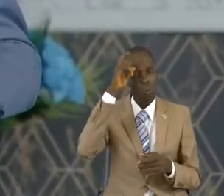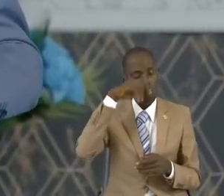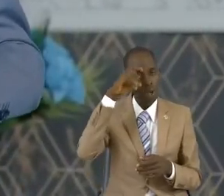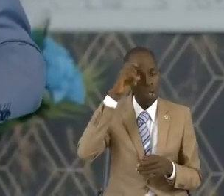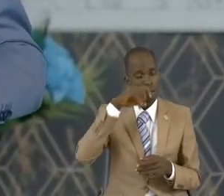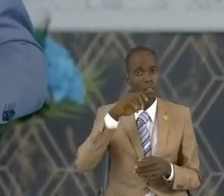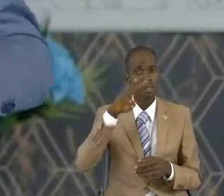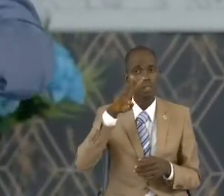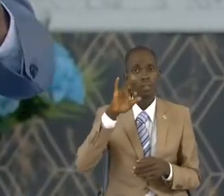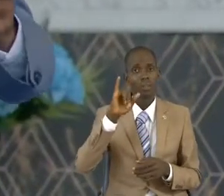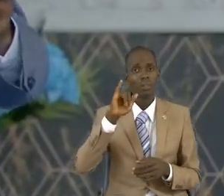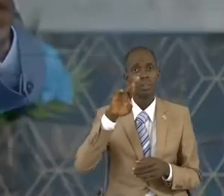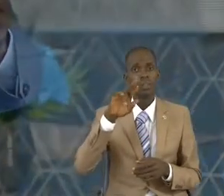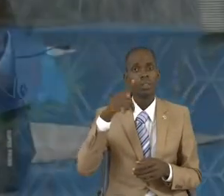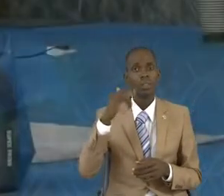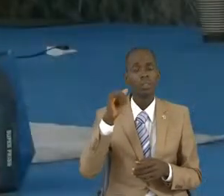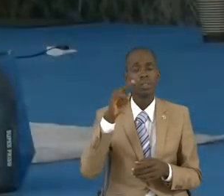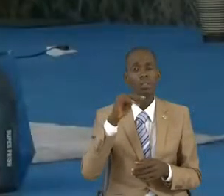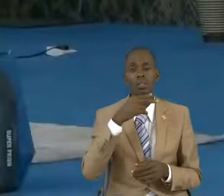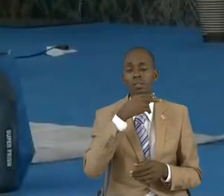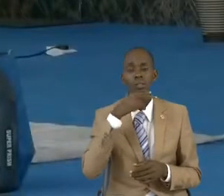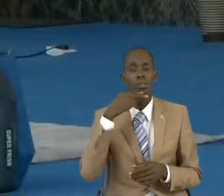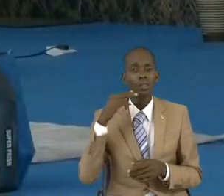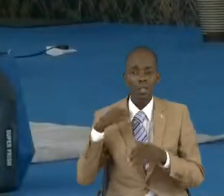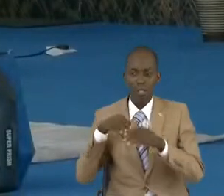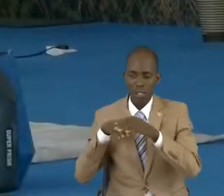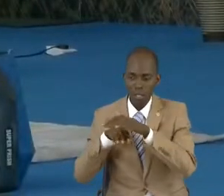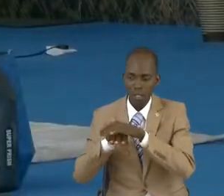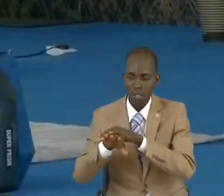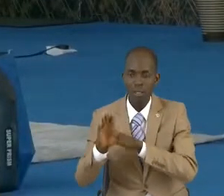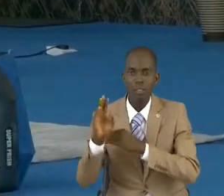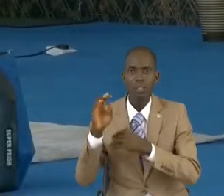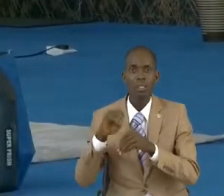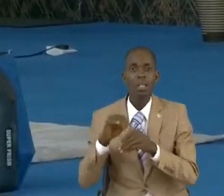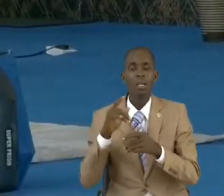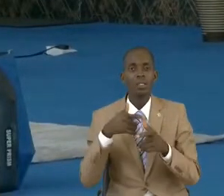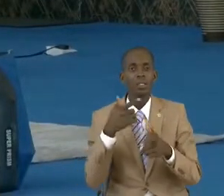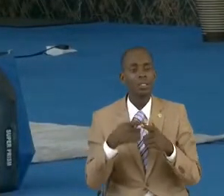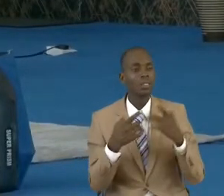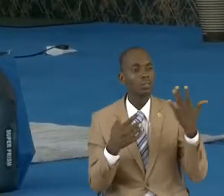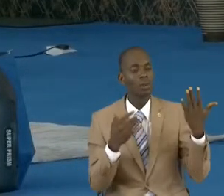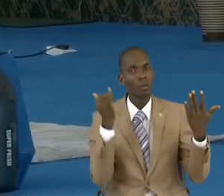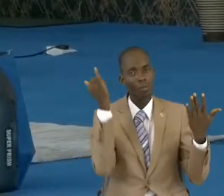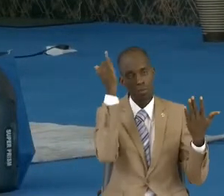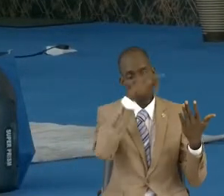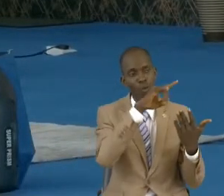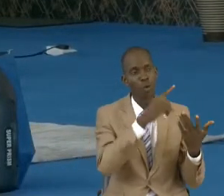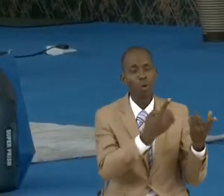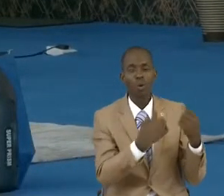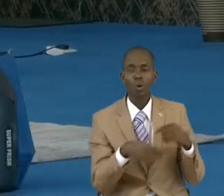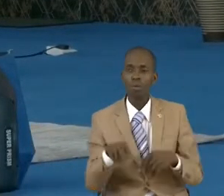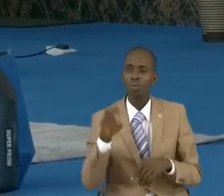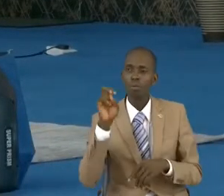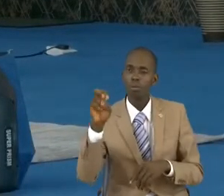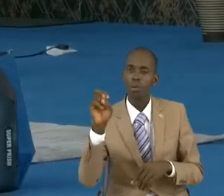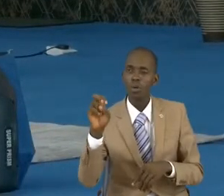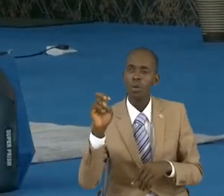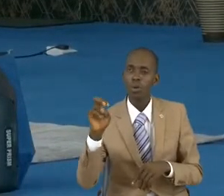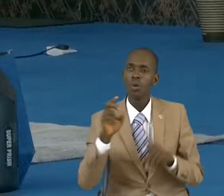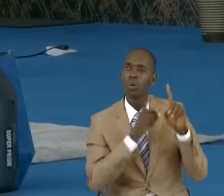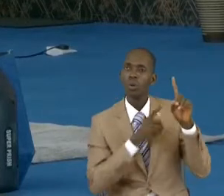in, and then later the foolish virgins will come and knock at the door, Lord, Lord, open unto